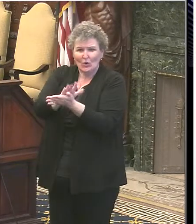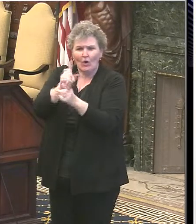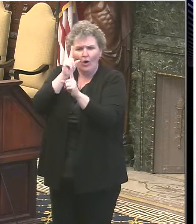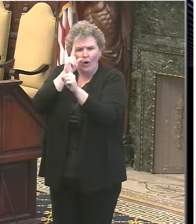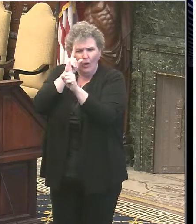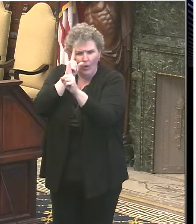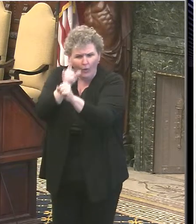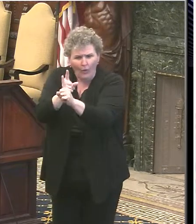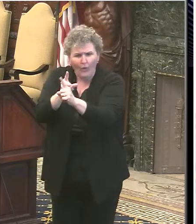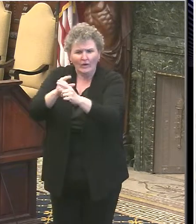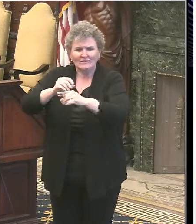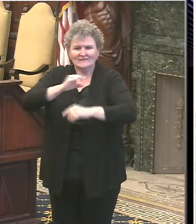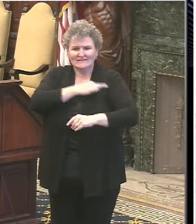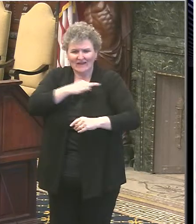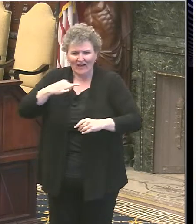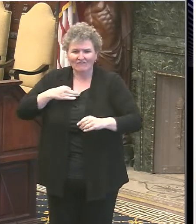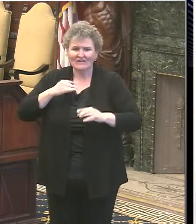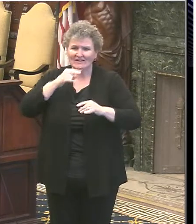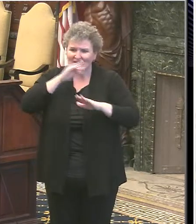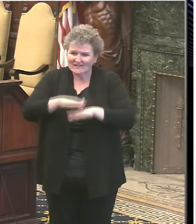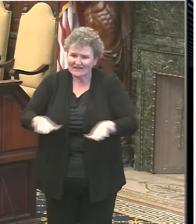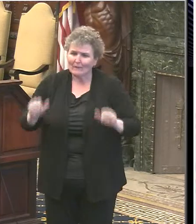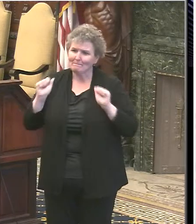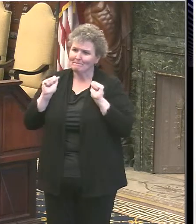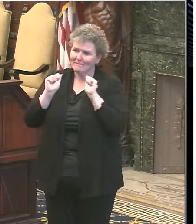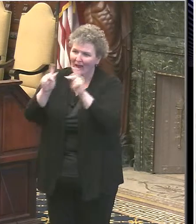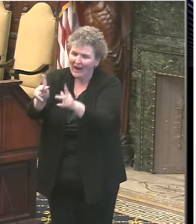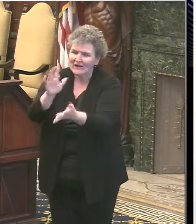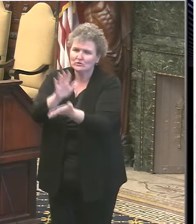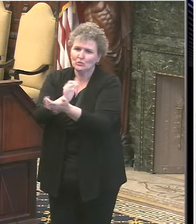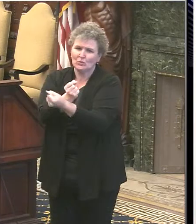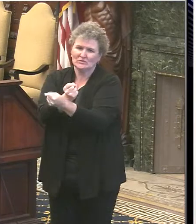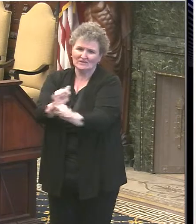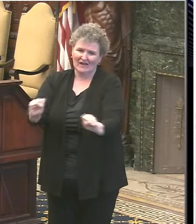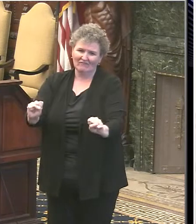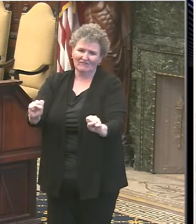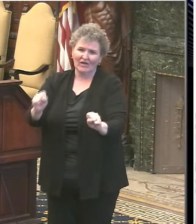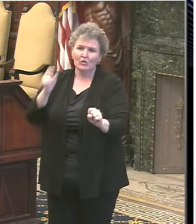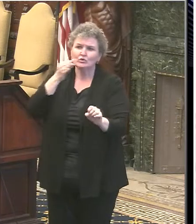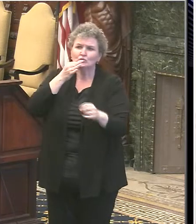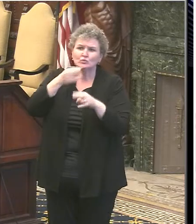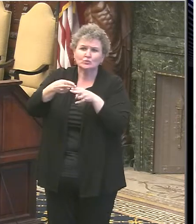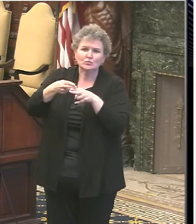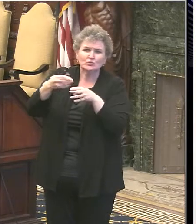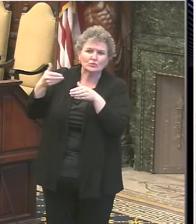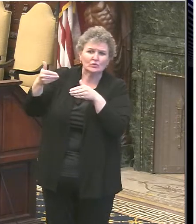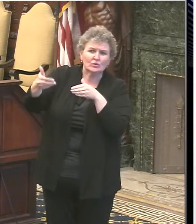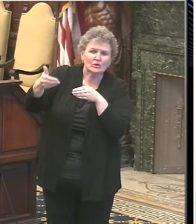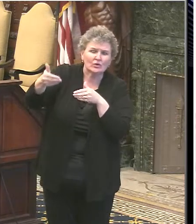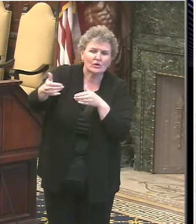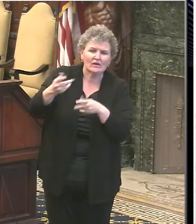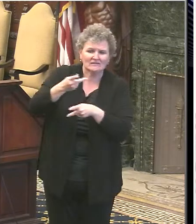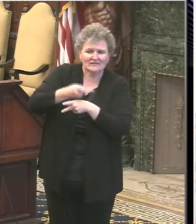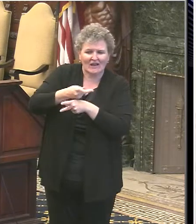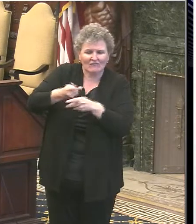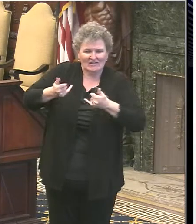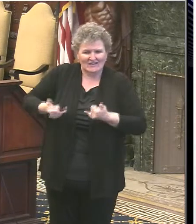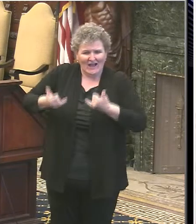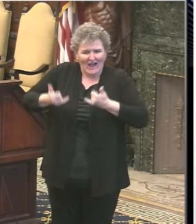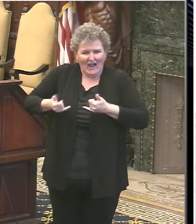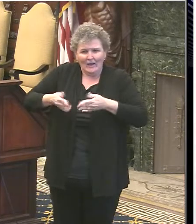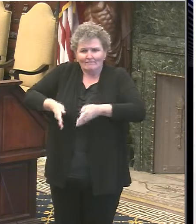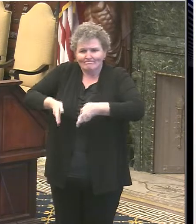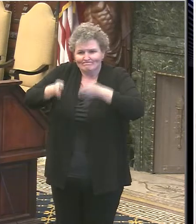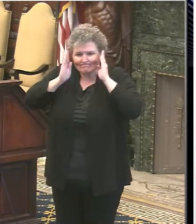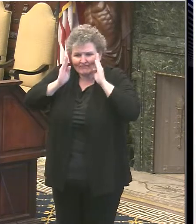to school safely in the future, we must take some precautions now. I want to encourage everyone to listen to the advice of